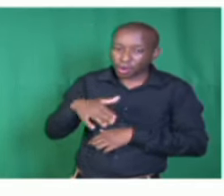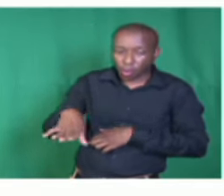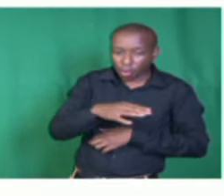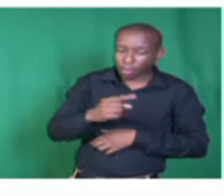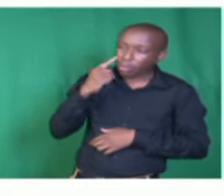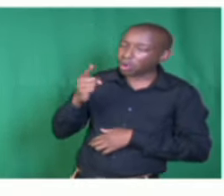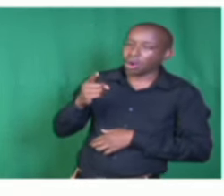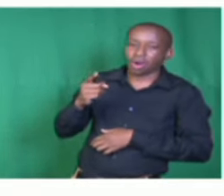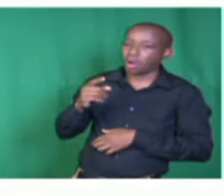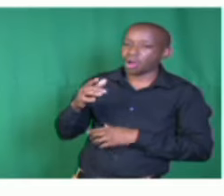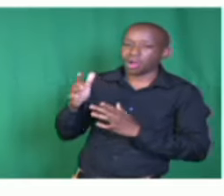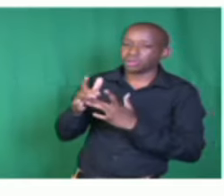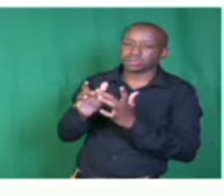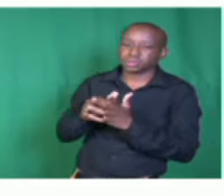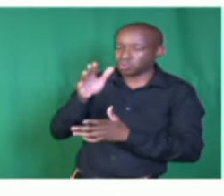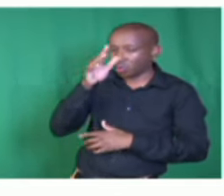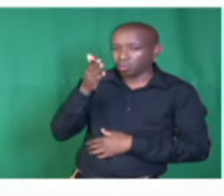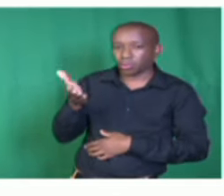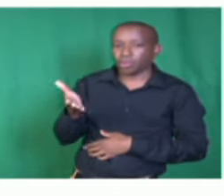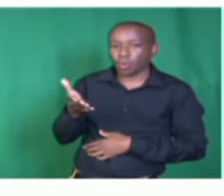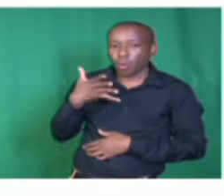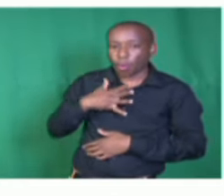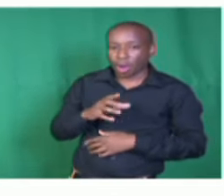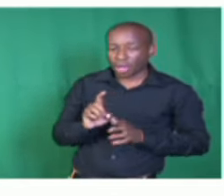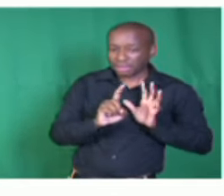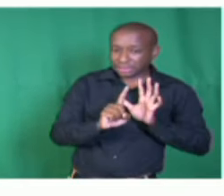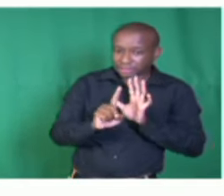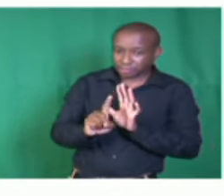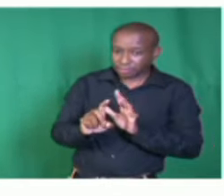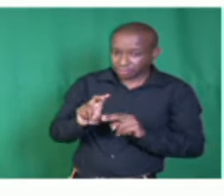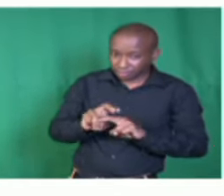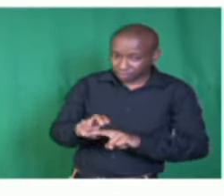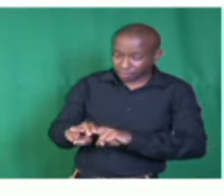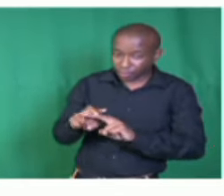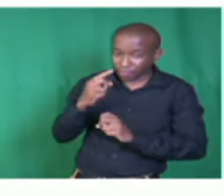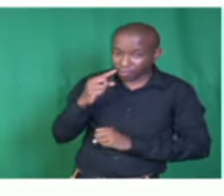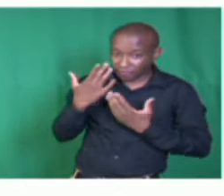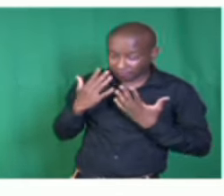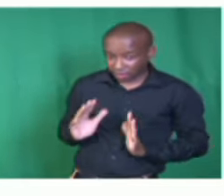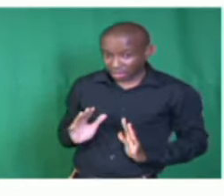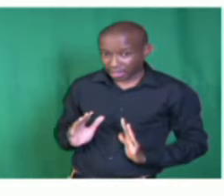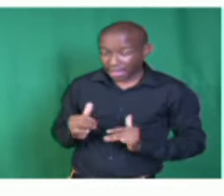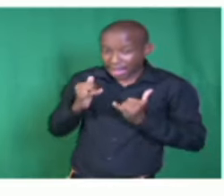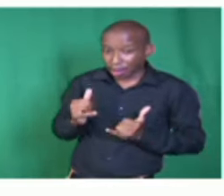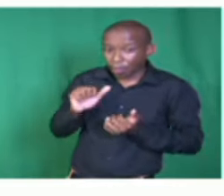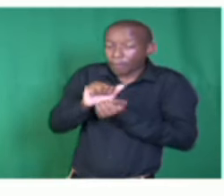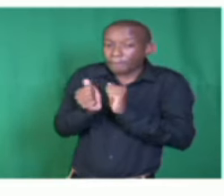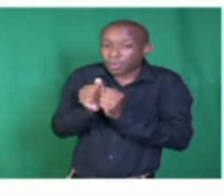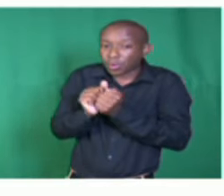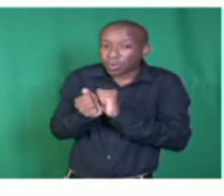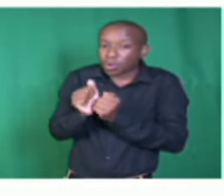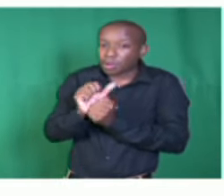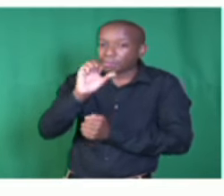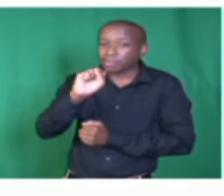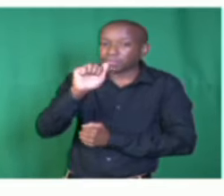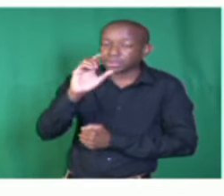the crowds. You saw the followers of Jesus Christ in the picture. So this was the problem that the